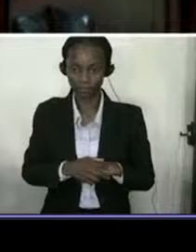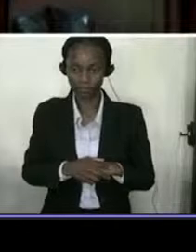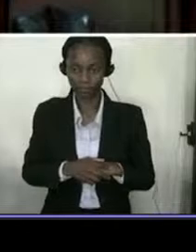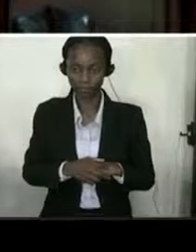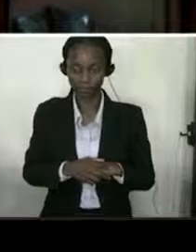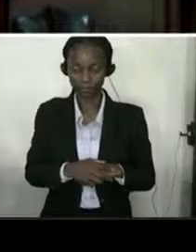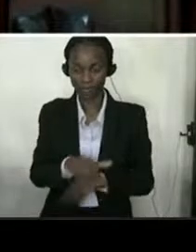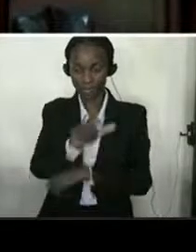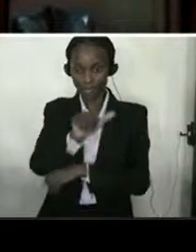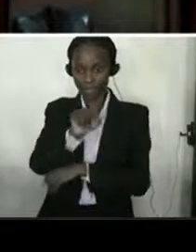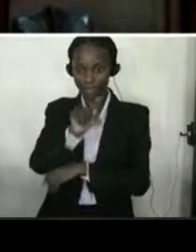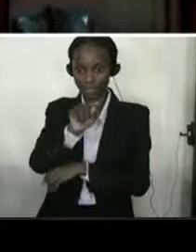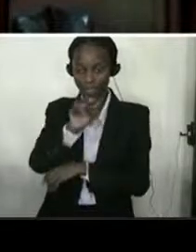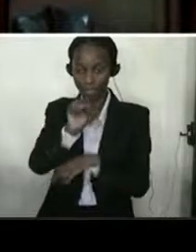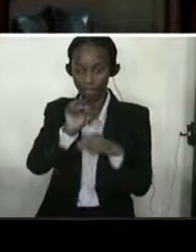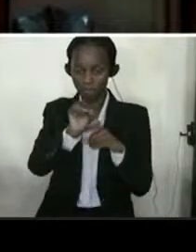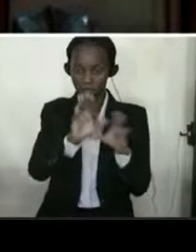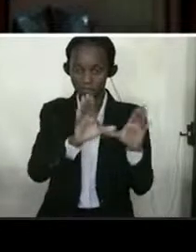ATM.